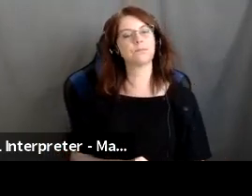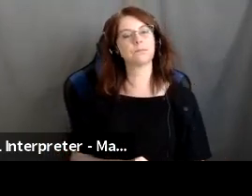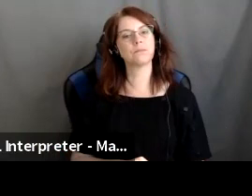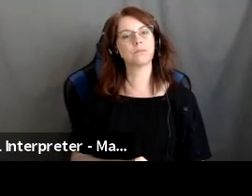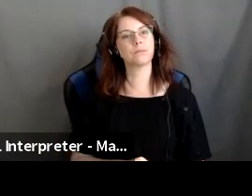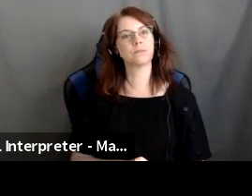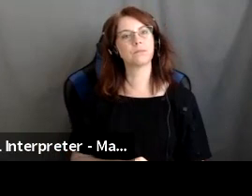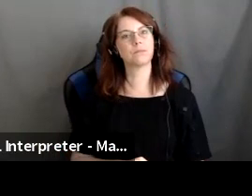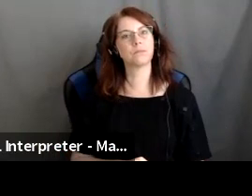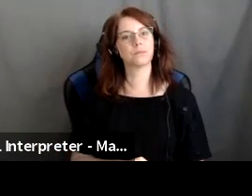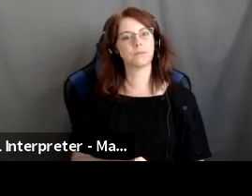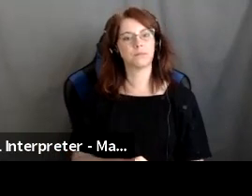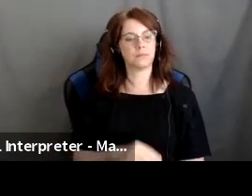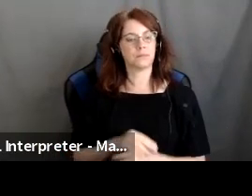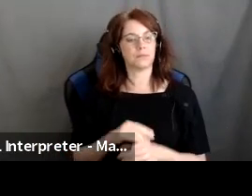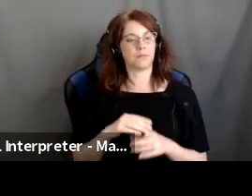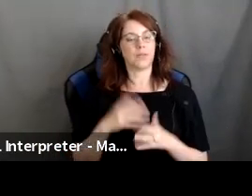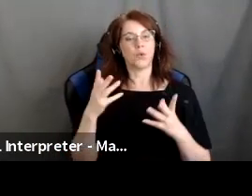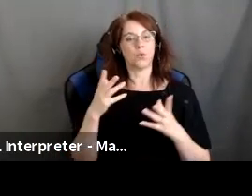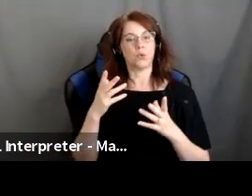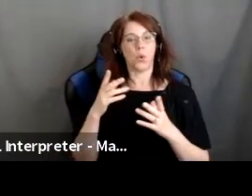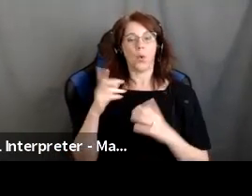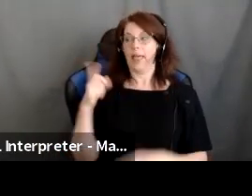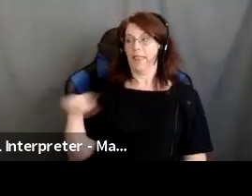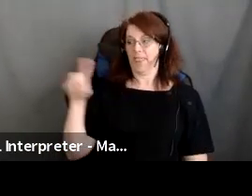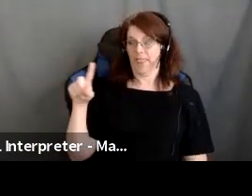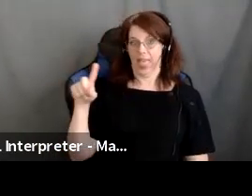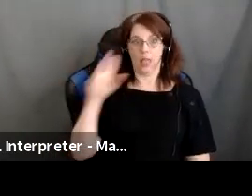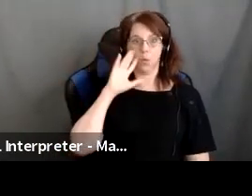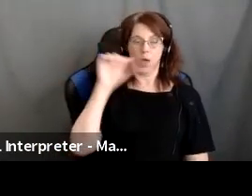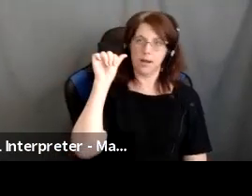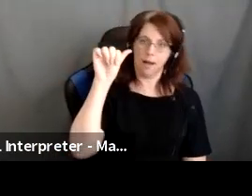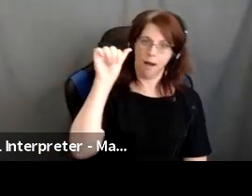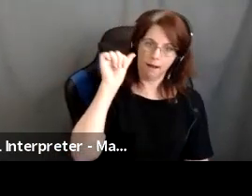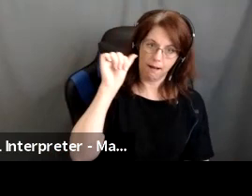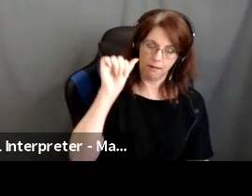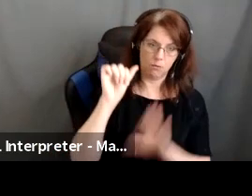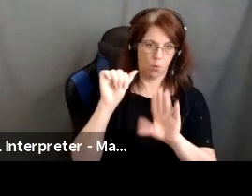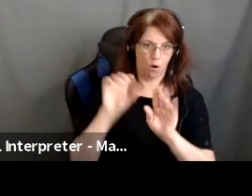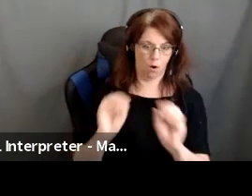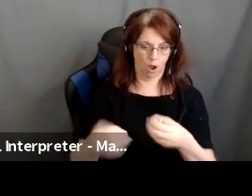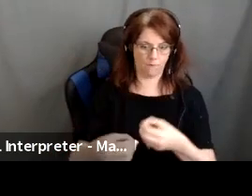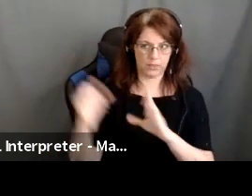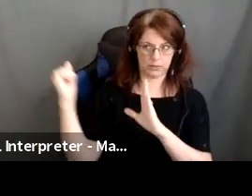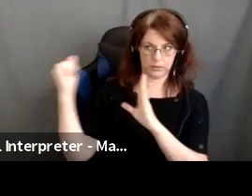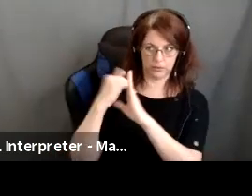you want to have them knock on the door of your office as they would for their interviewer.